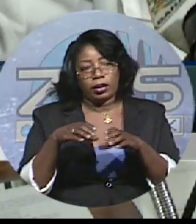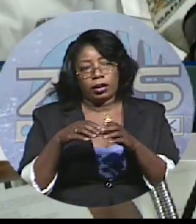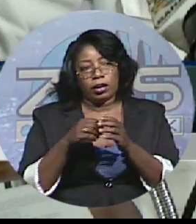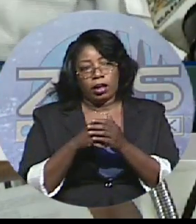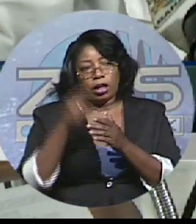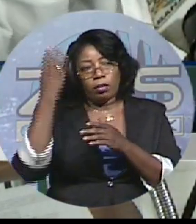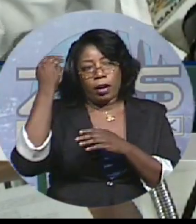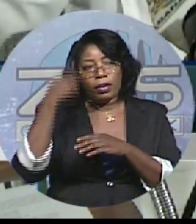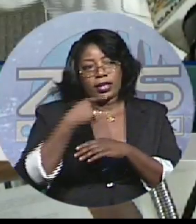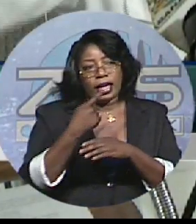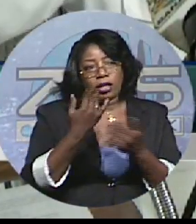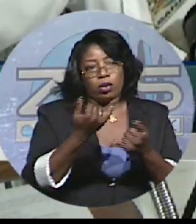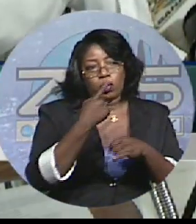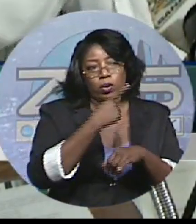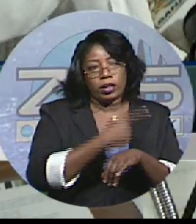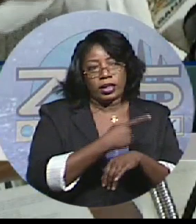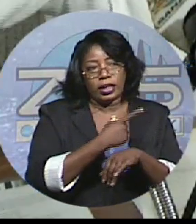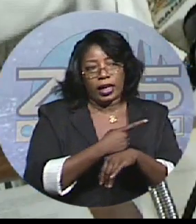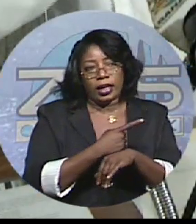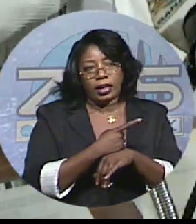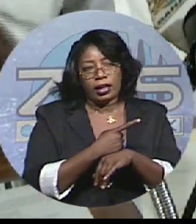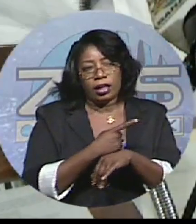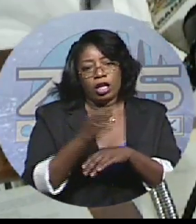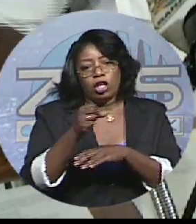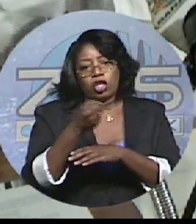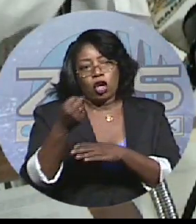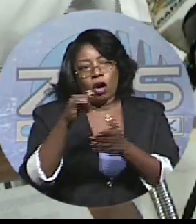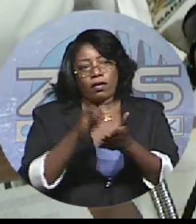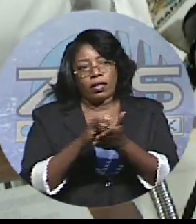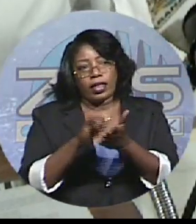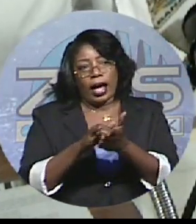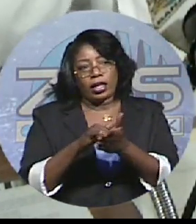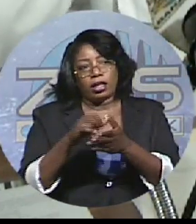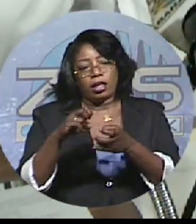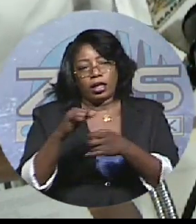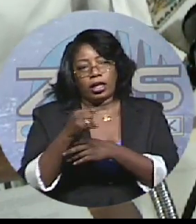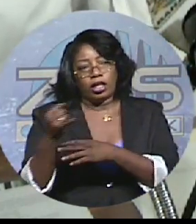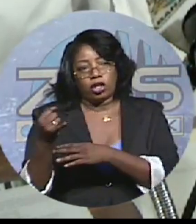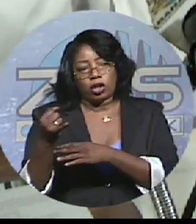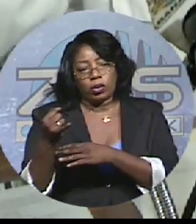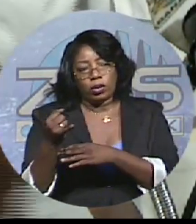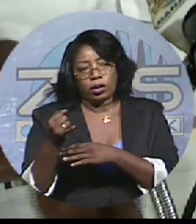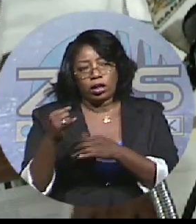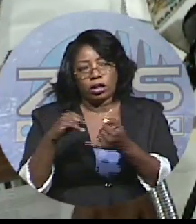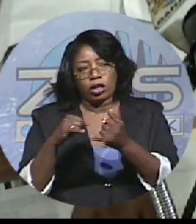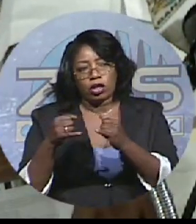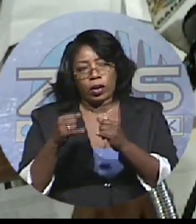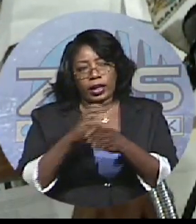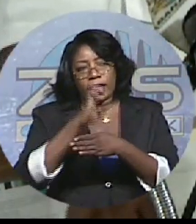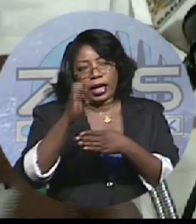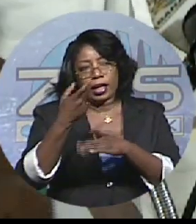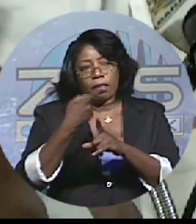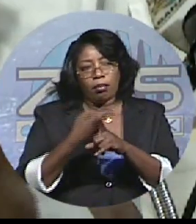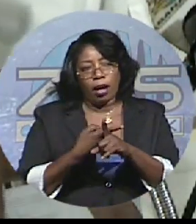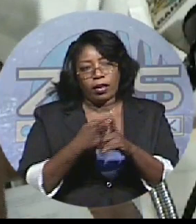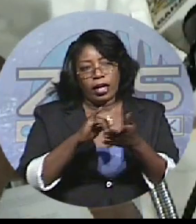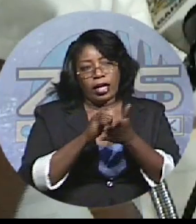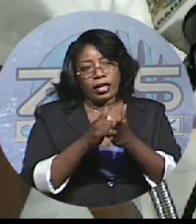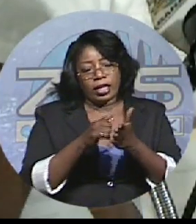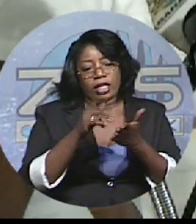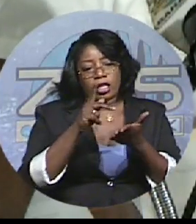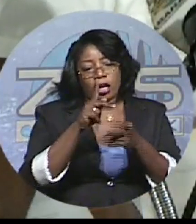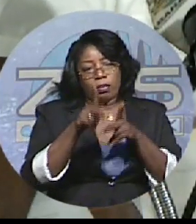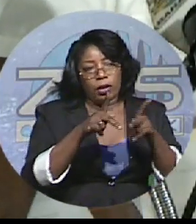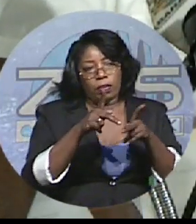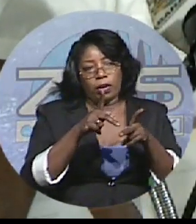Prime Minister could say today, you all cut them checks, solve that issue. Make sure at the end of every month, these people's funds